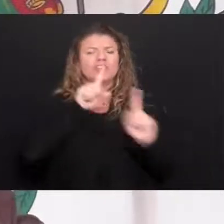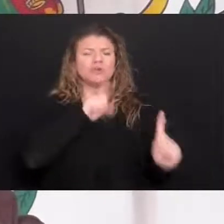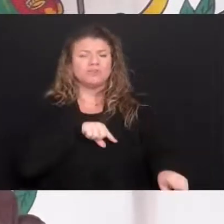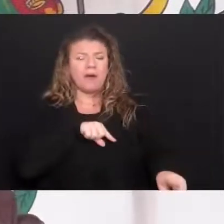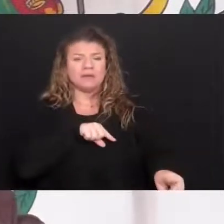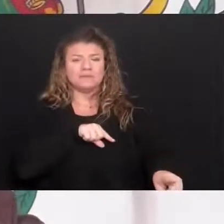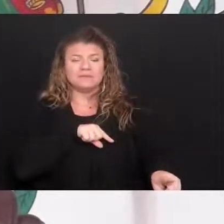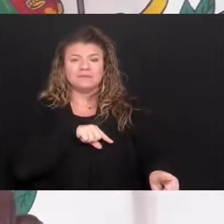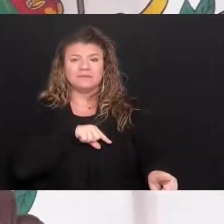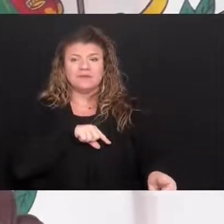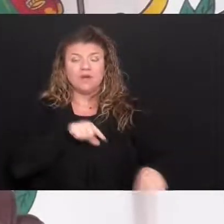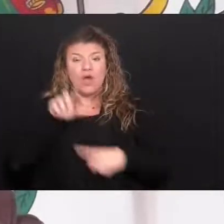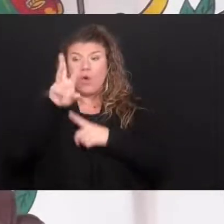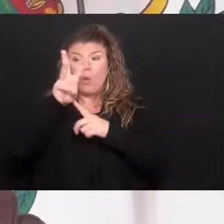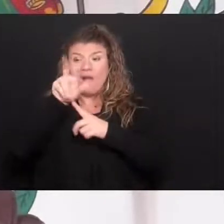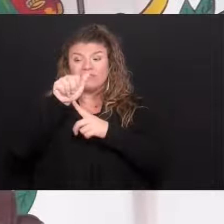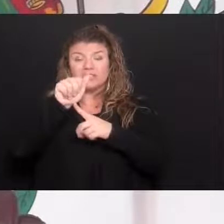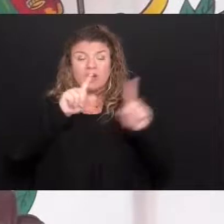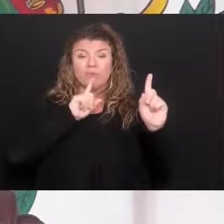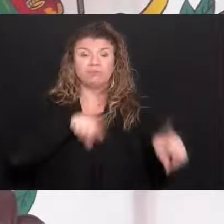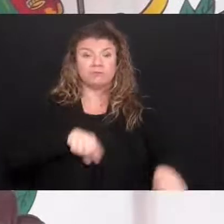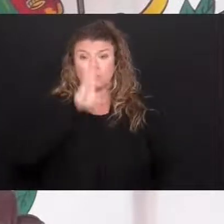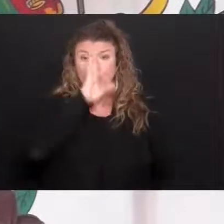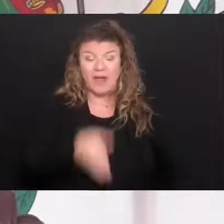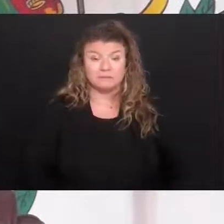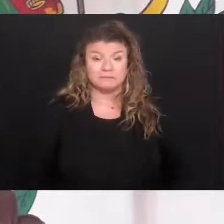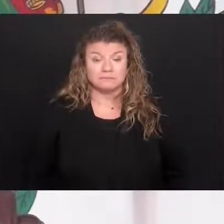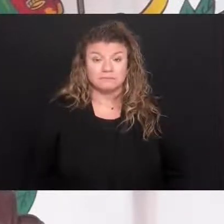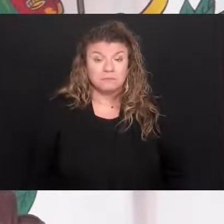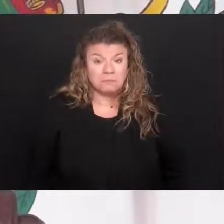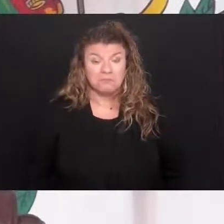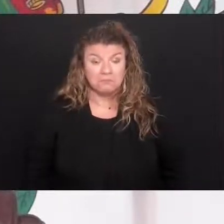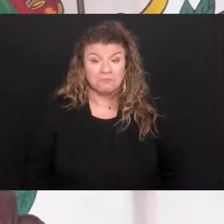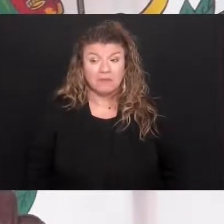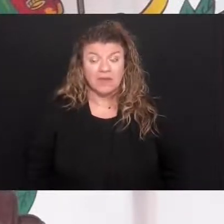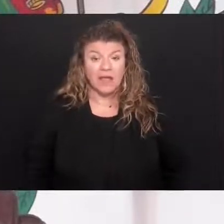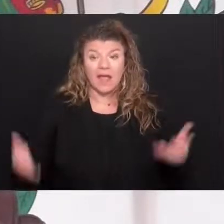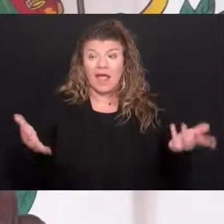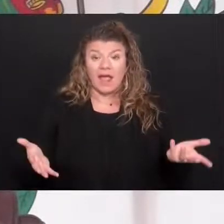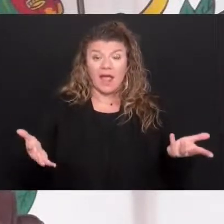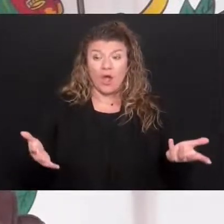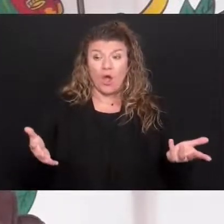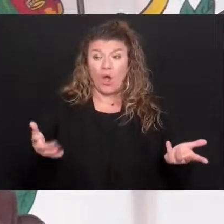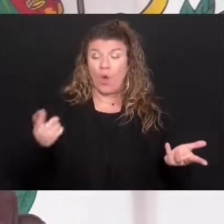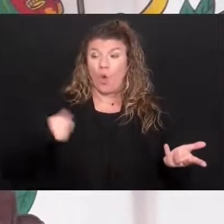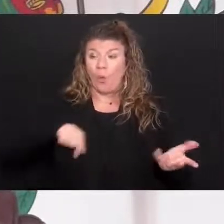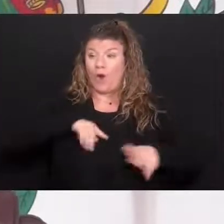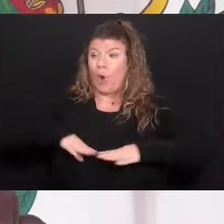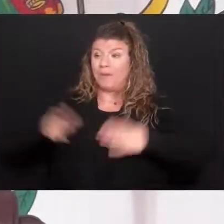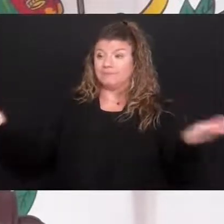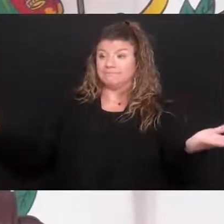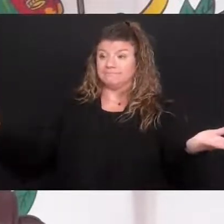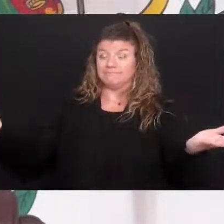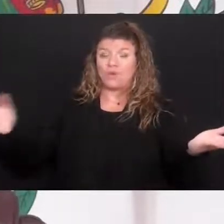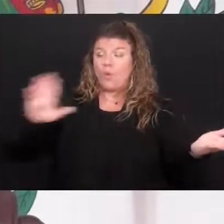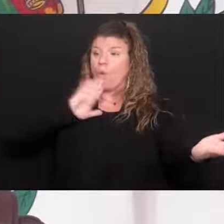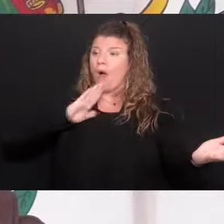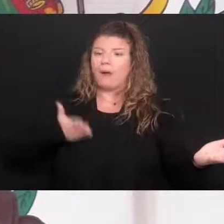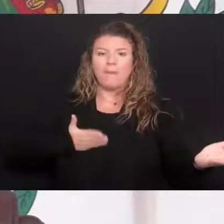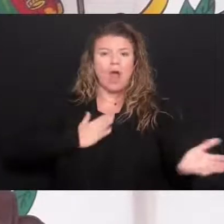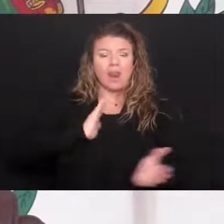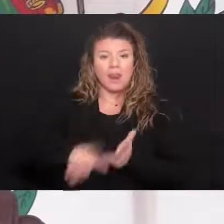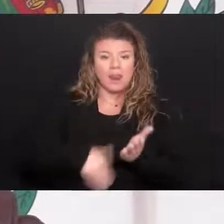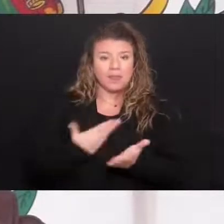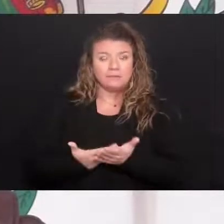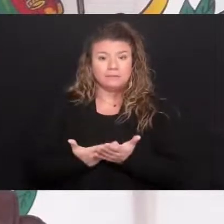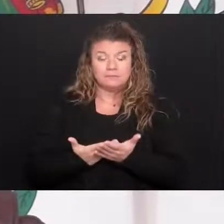West Virginia would respond just straight up. And they'd say, we stand here with open arms to welcome all.